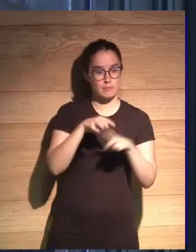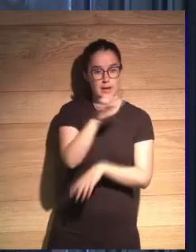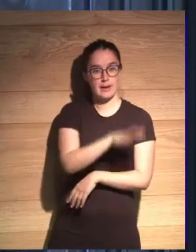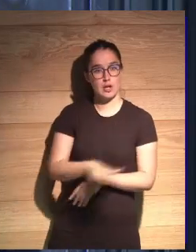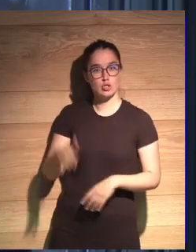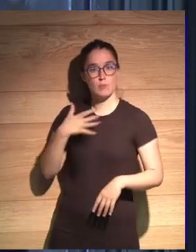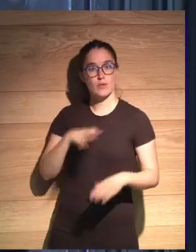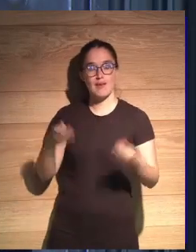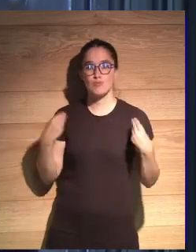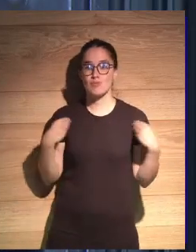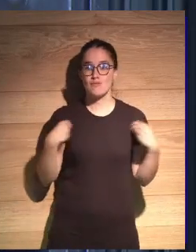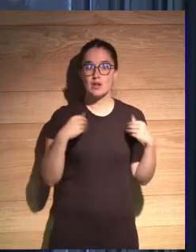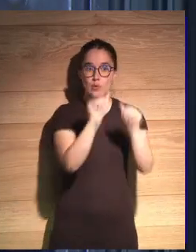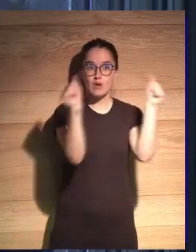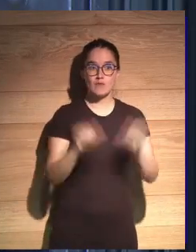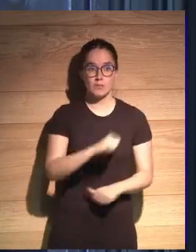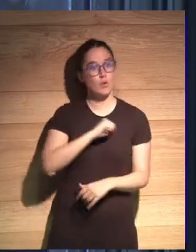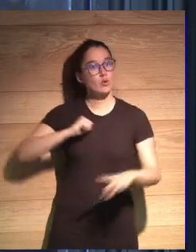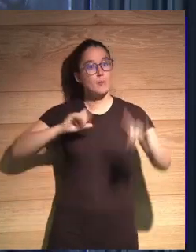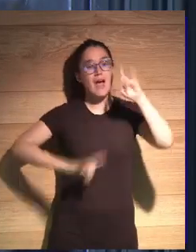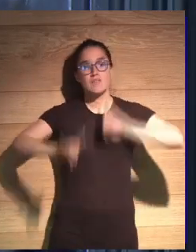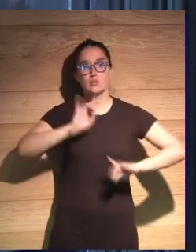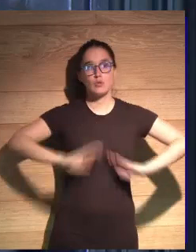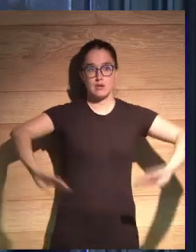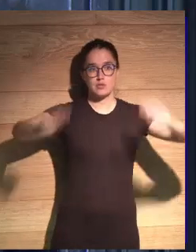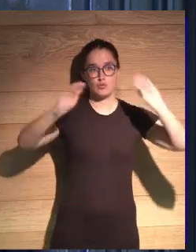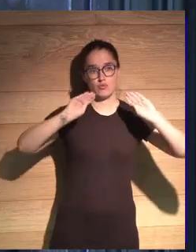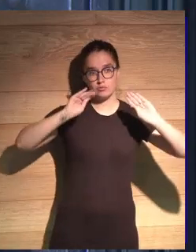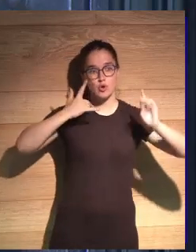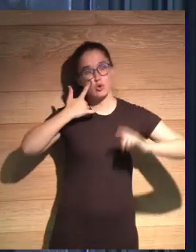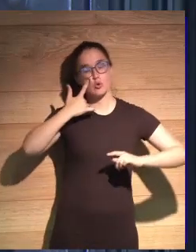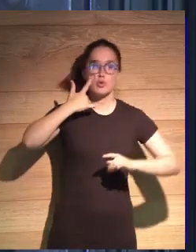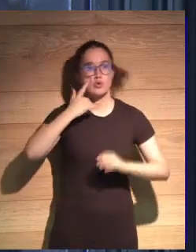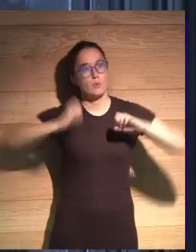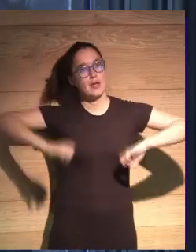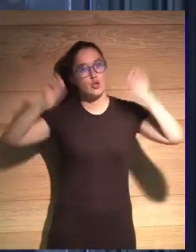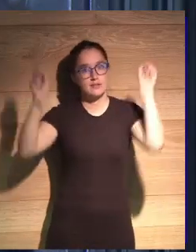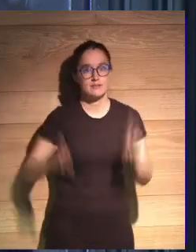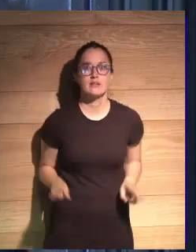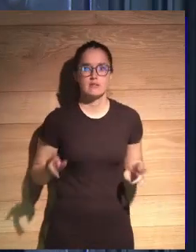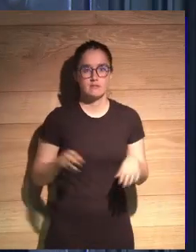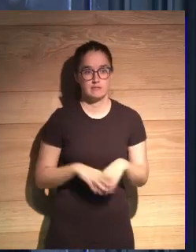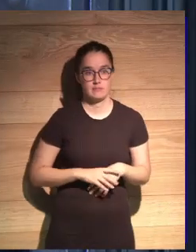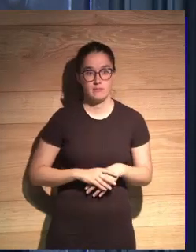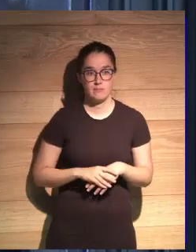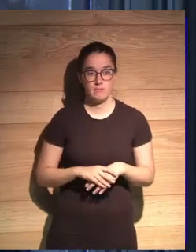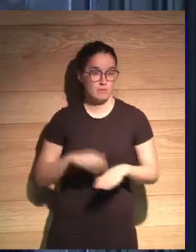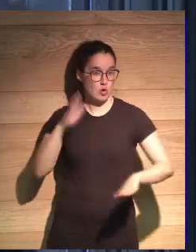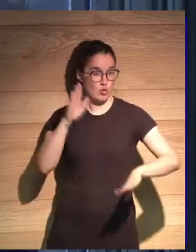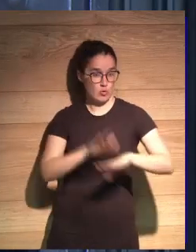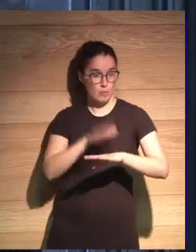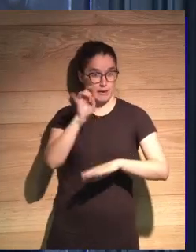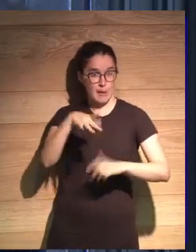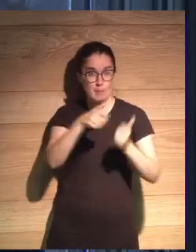and now the spaces where the children could live their adventures without the supervision of